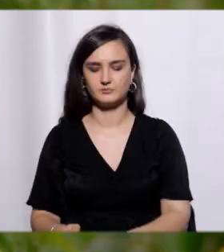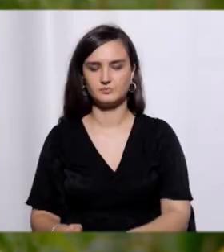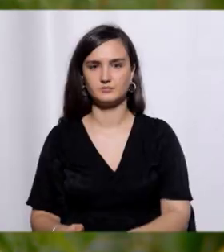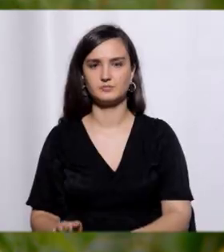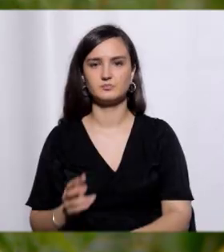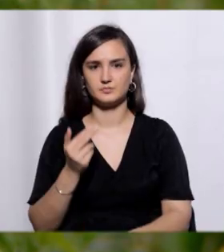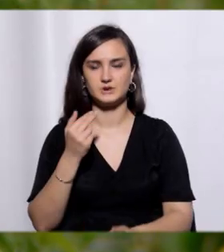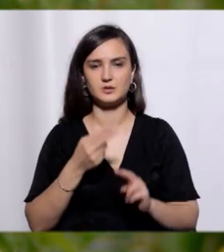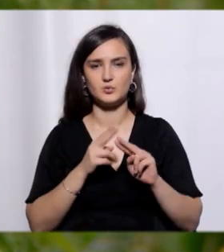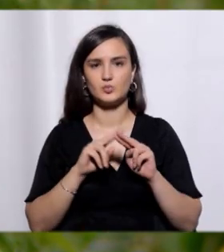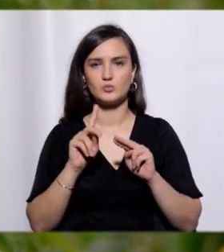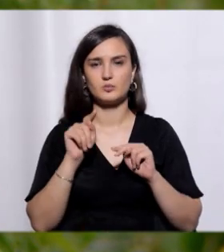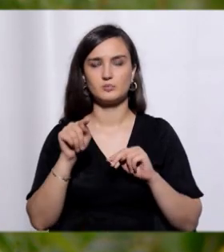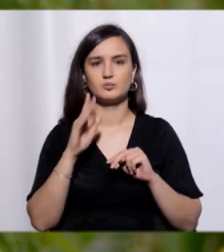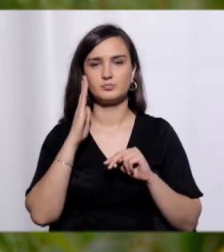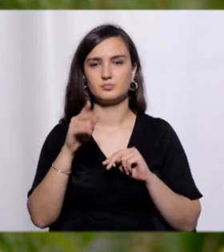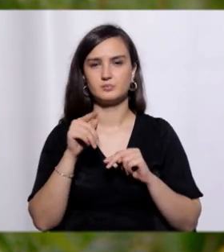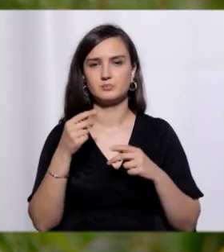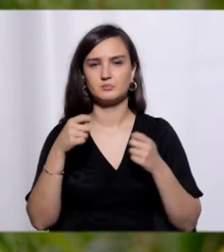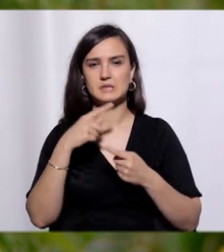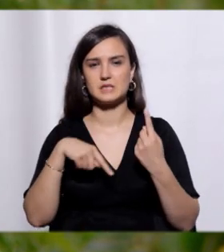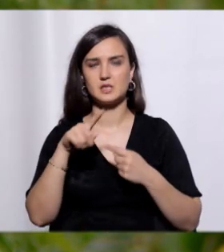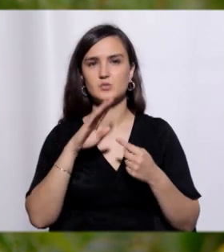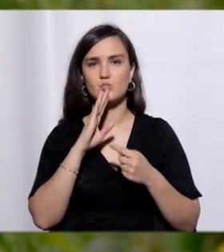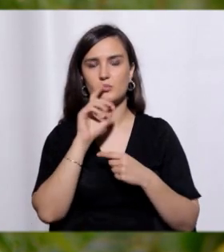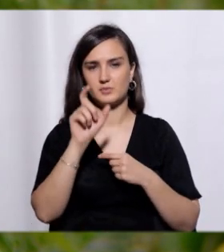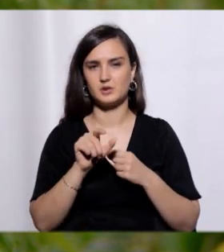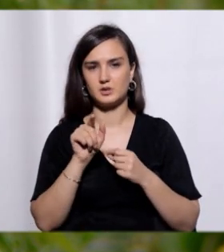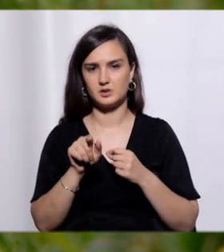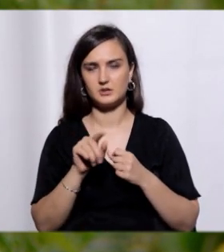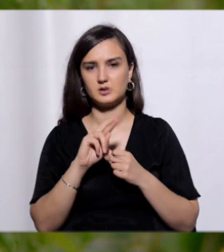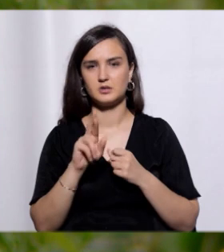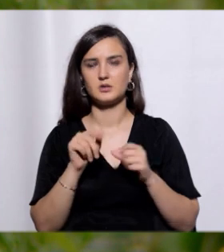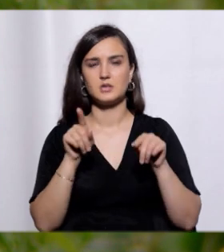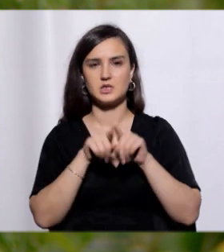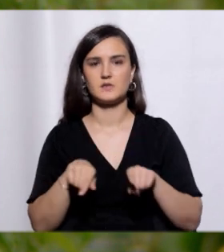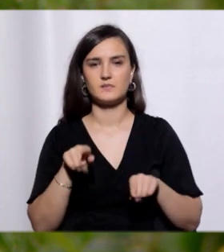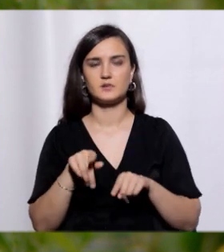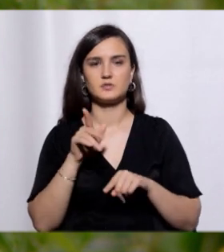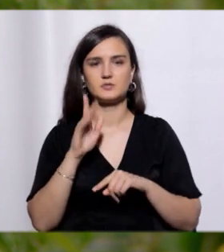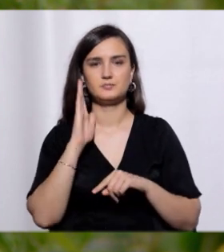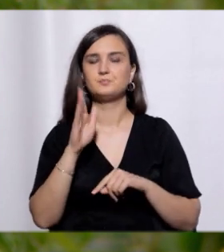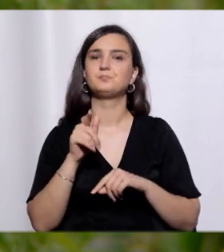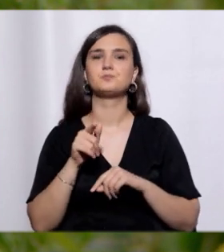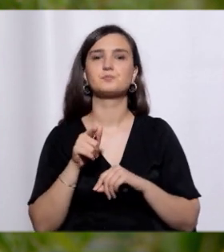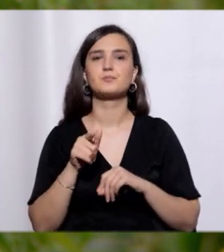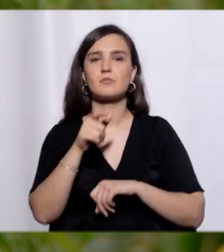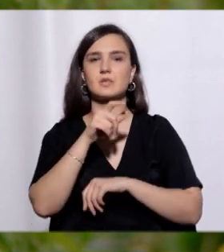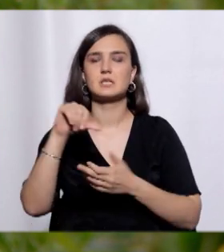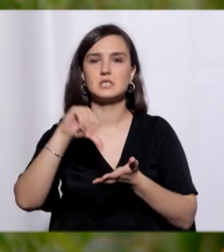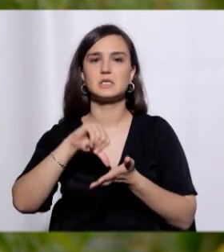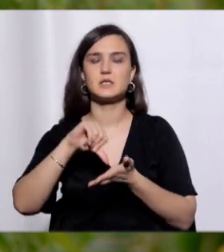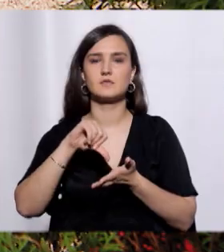Yes, I think yes, because she will be a businesswoman owning a land, and also she would be a member of